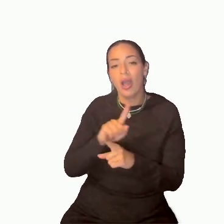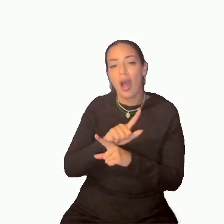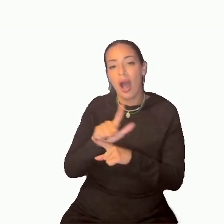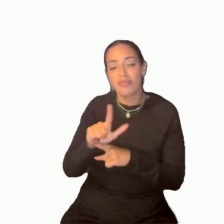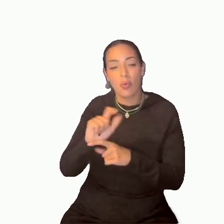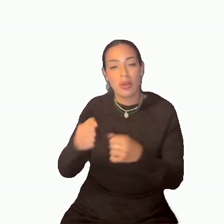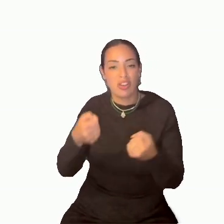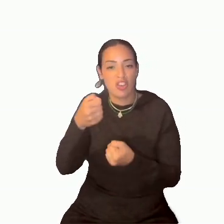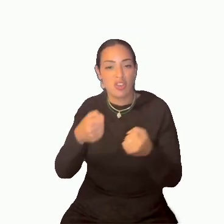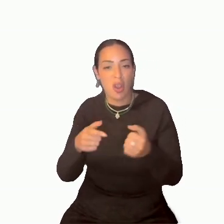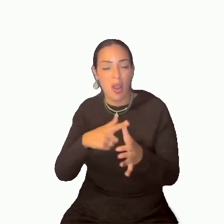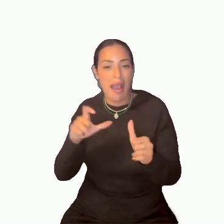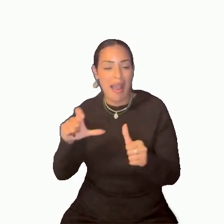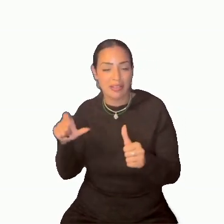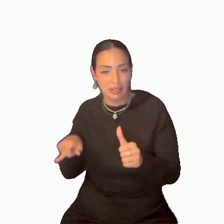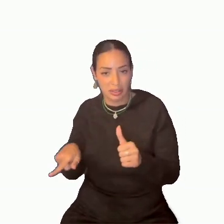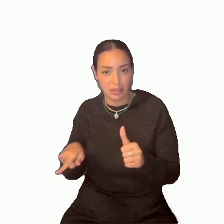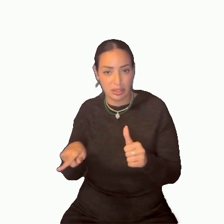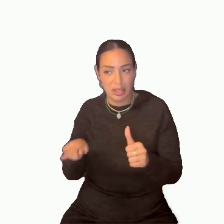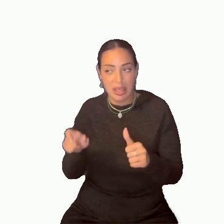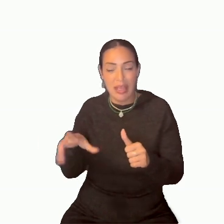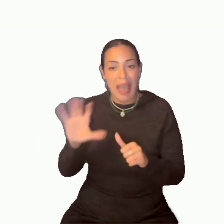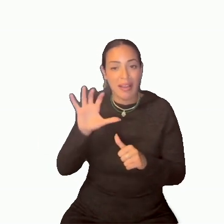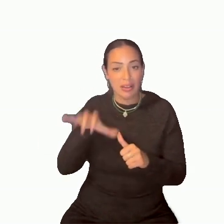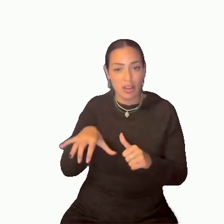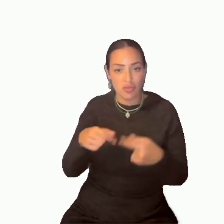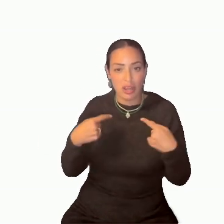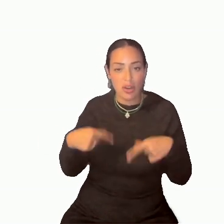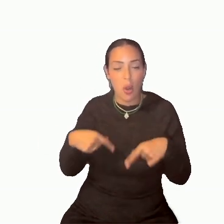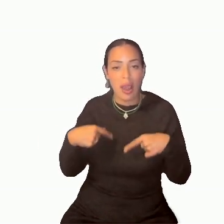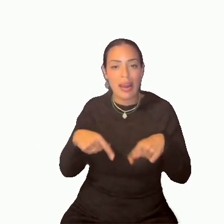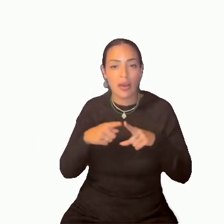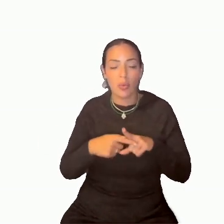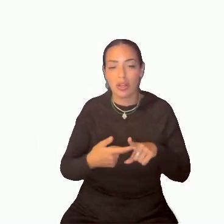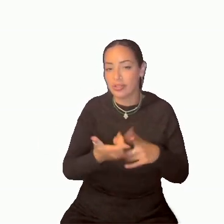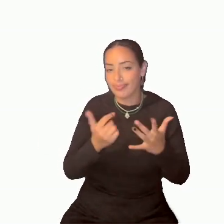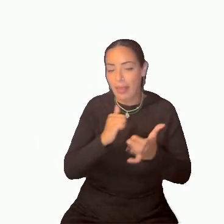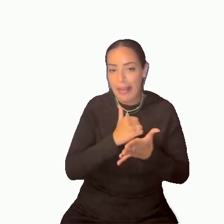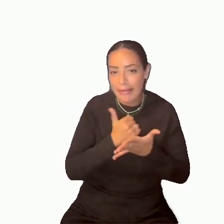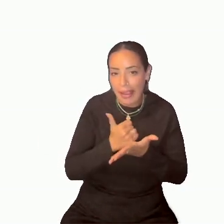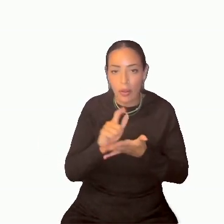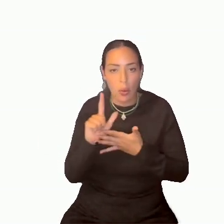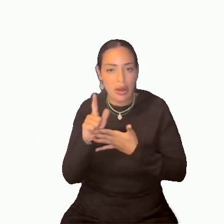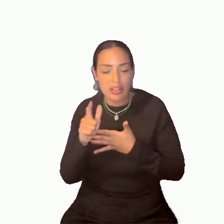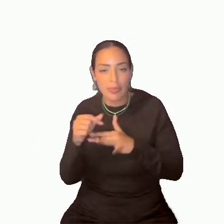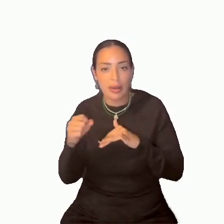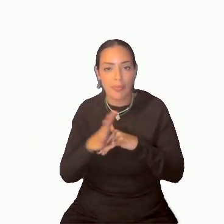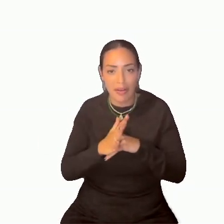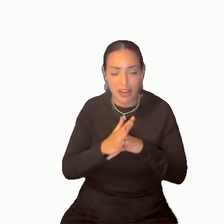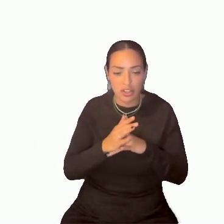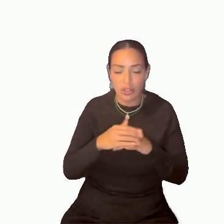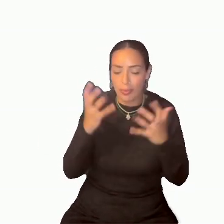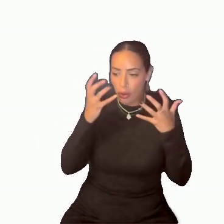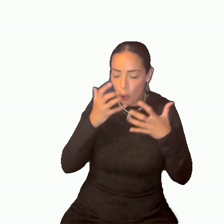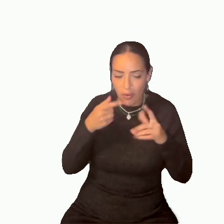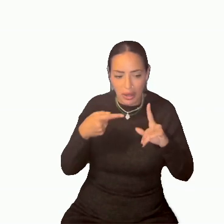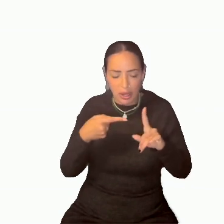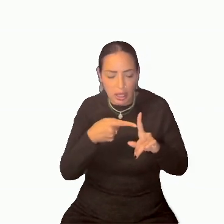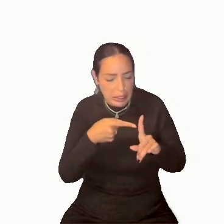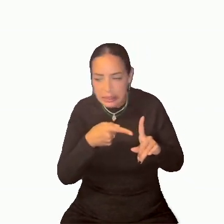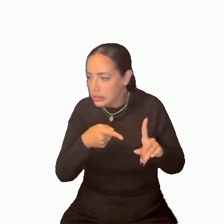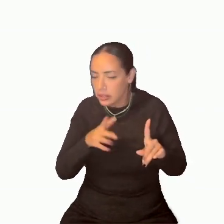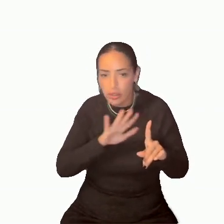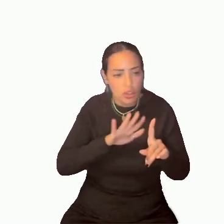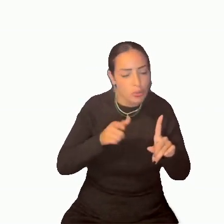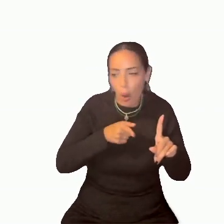same-sex relationships, and I was really concerned at the time that she wouldn't be permitted to attend the mortuary. And so I made a decision in the moment to tell